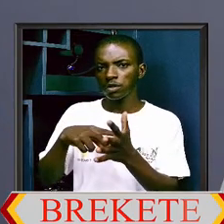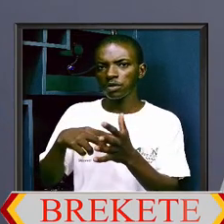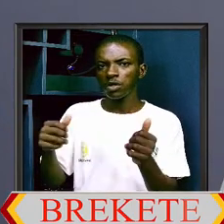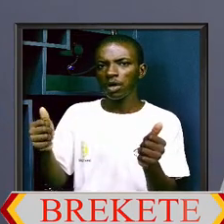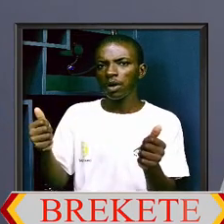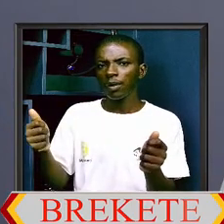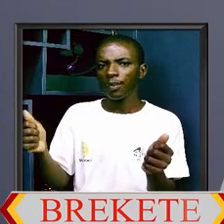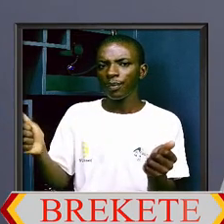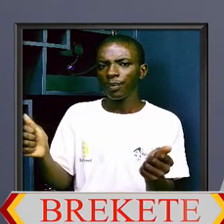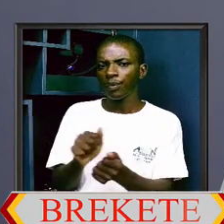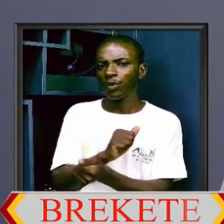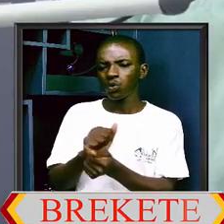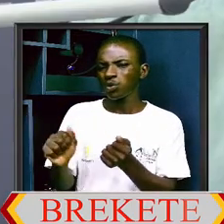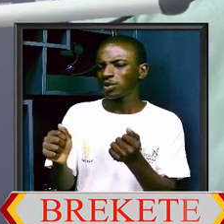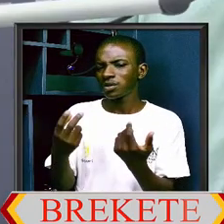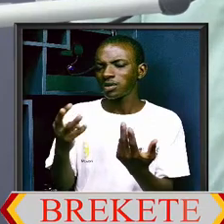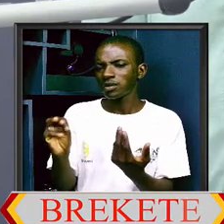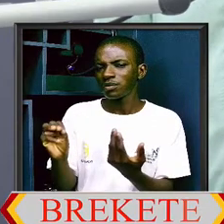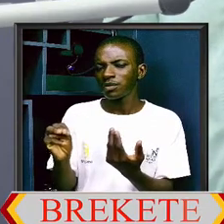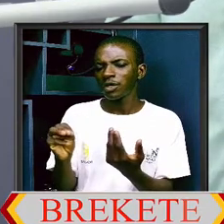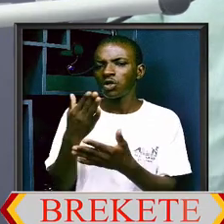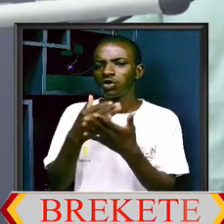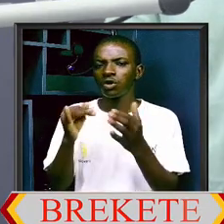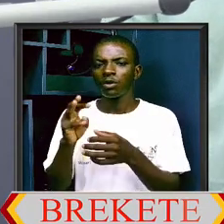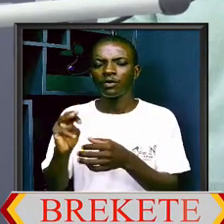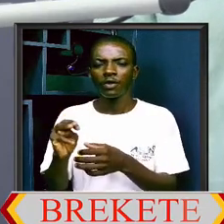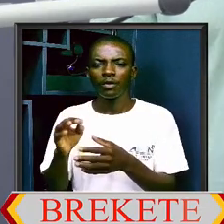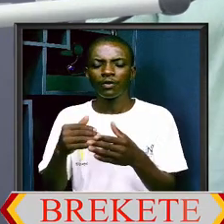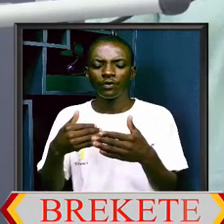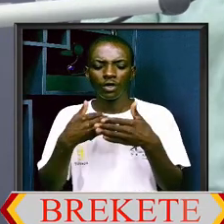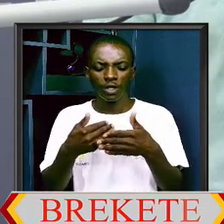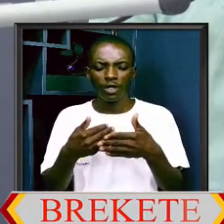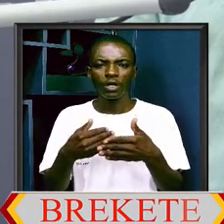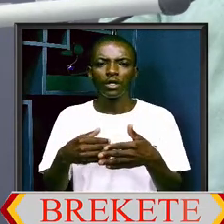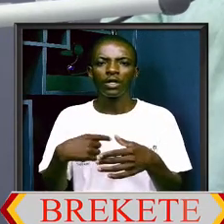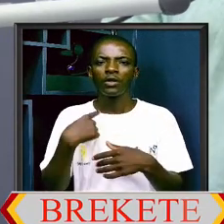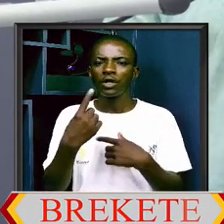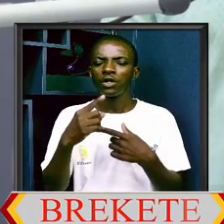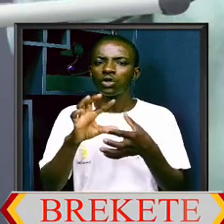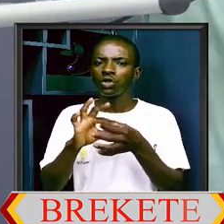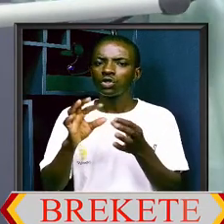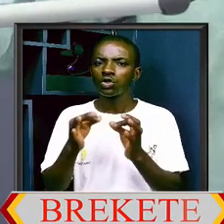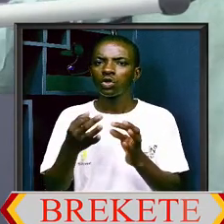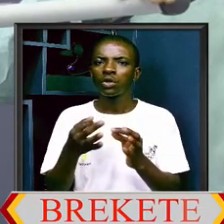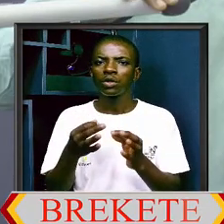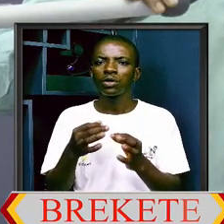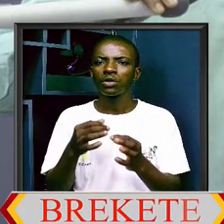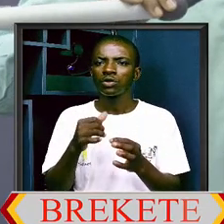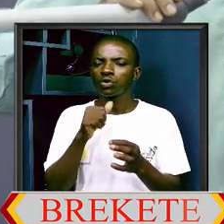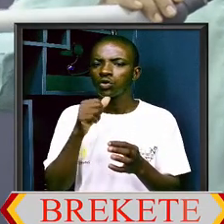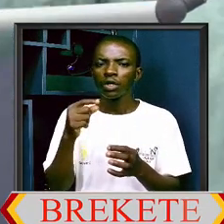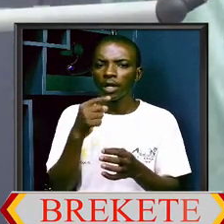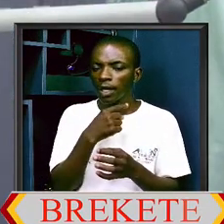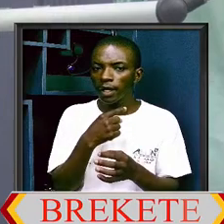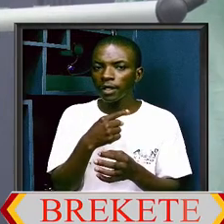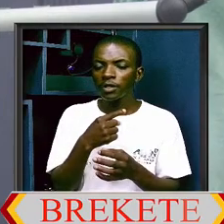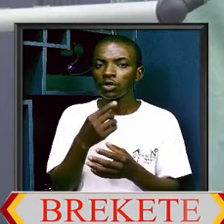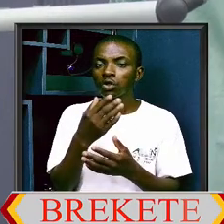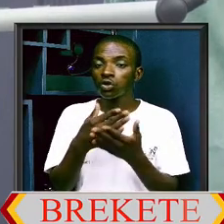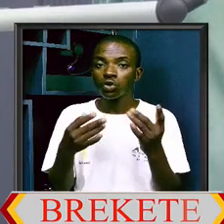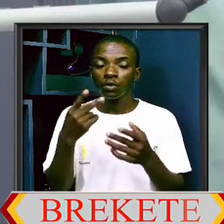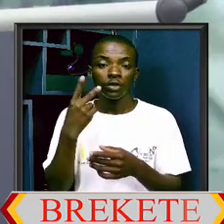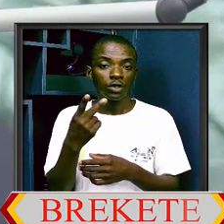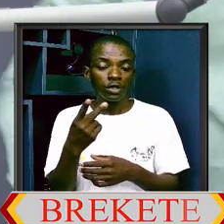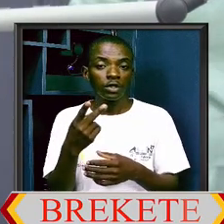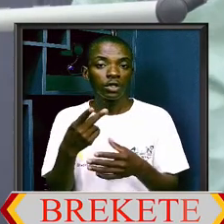going to abuse them ah some of them if you near them if they tell you the story of their life and no be Li then they lie some